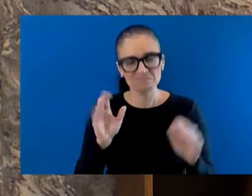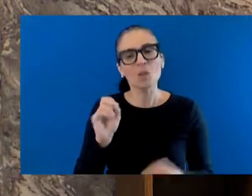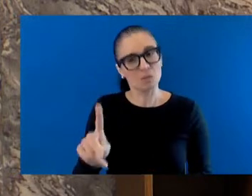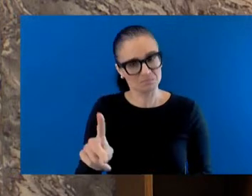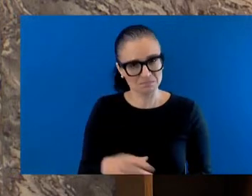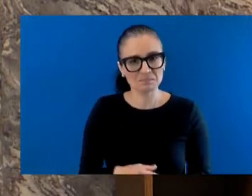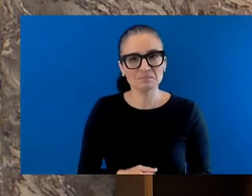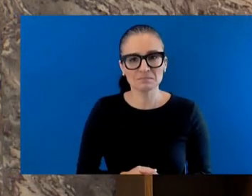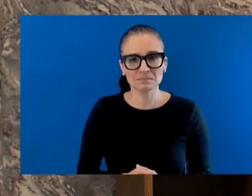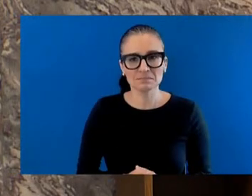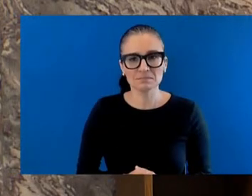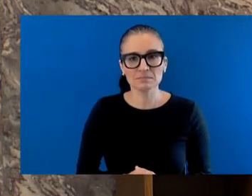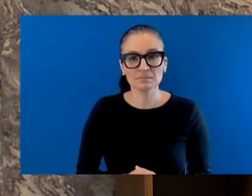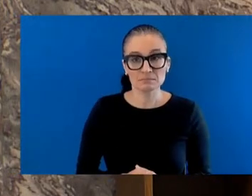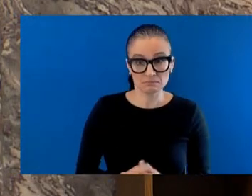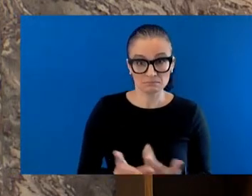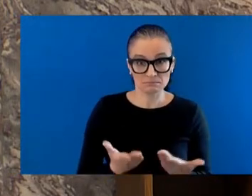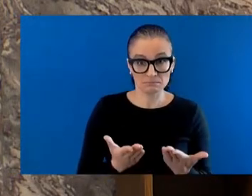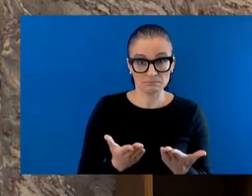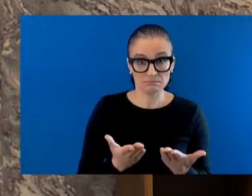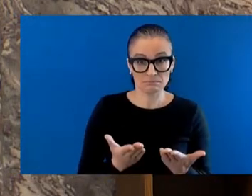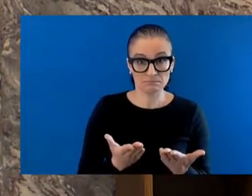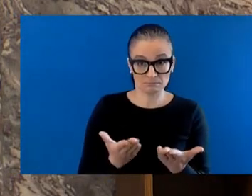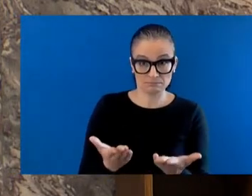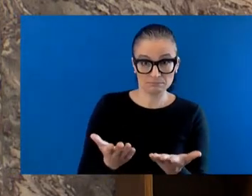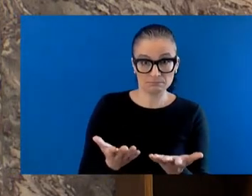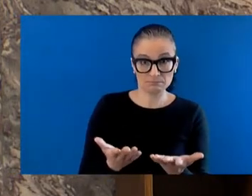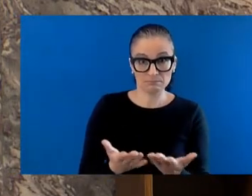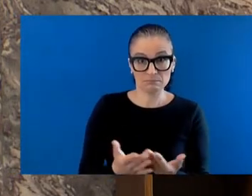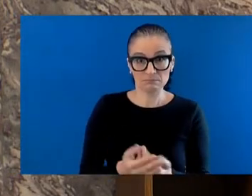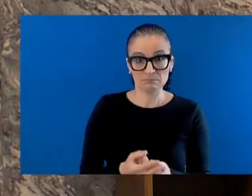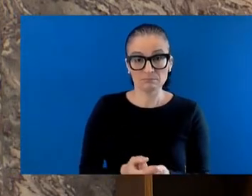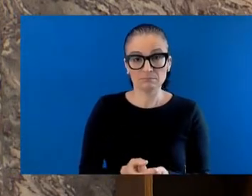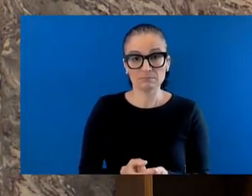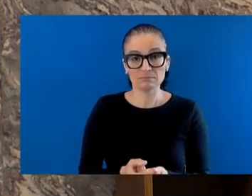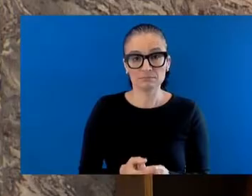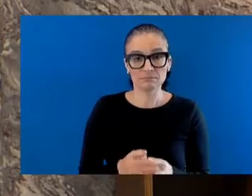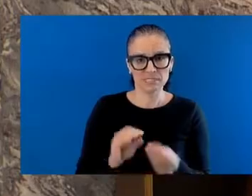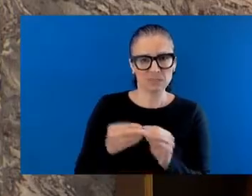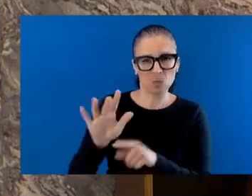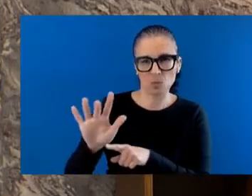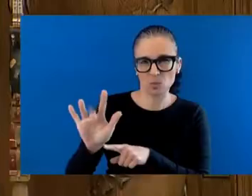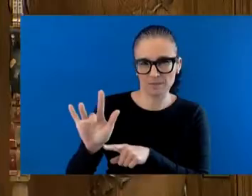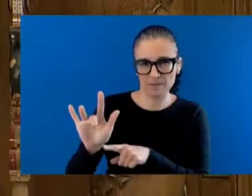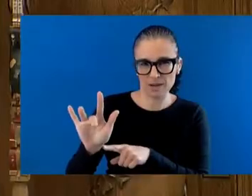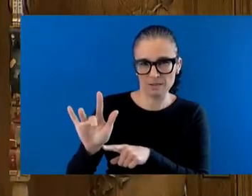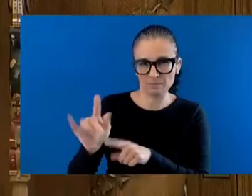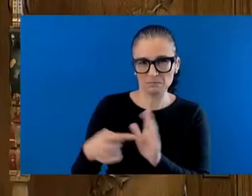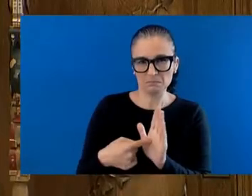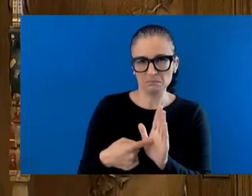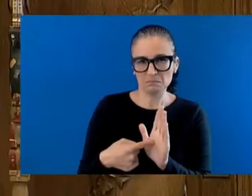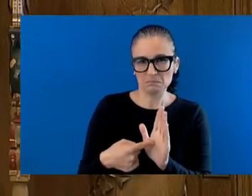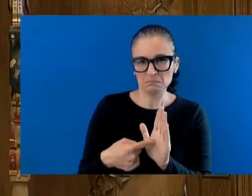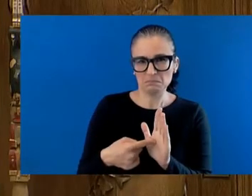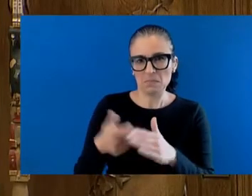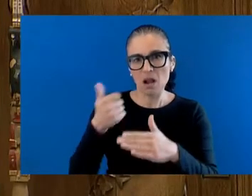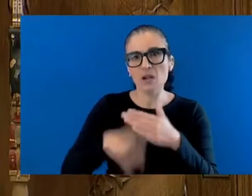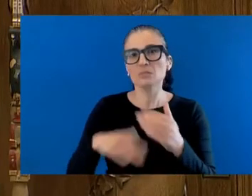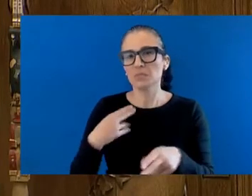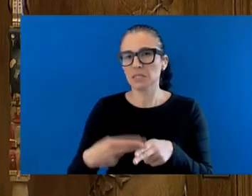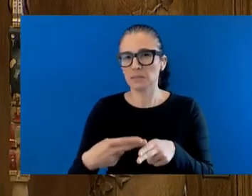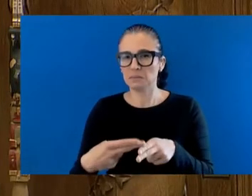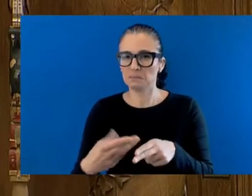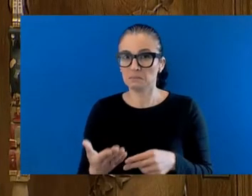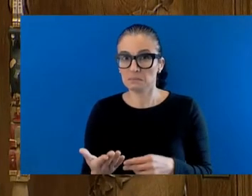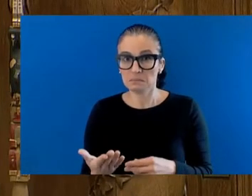Just move it. Okay, yeah. So I move motion 25, which is on the order paper in my name. Member for Camrose North Thompson now can